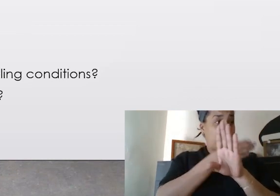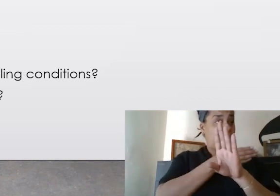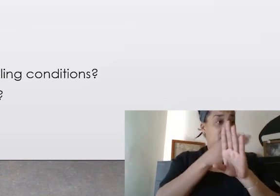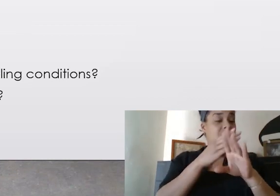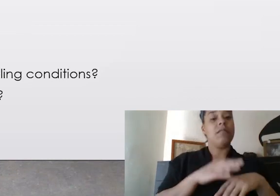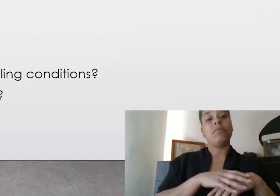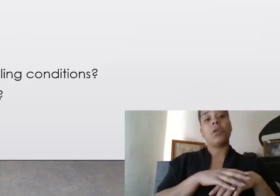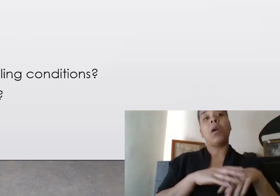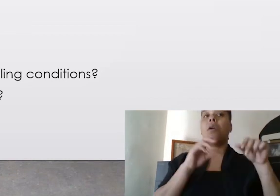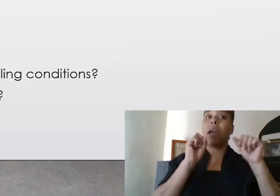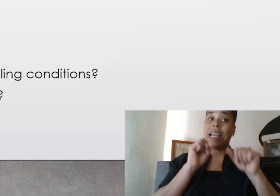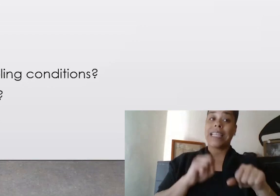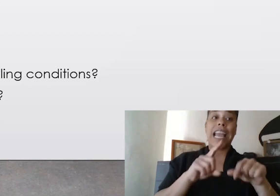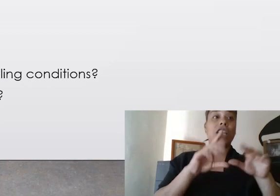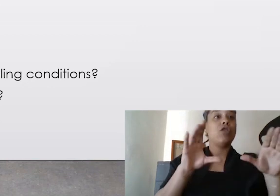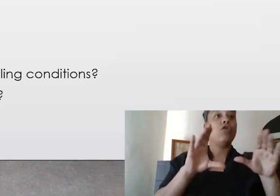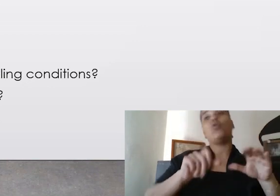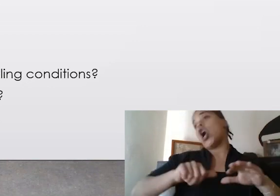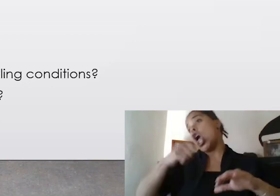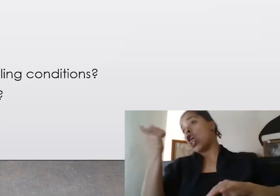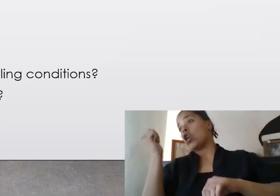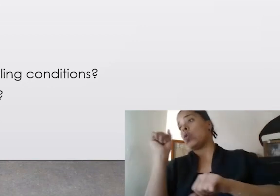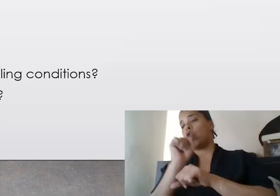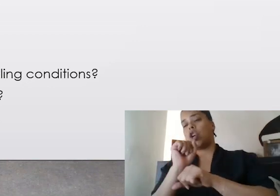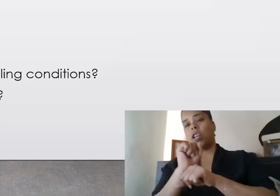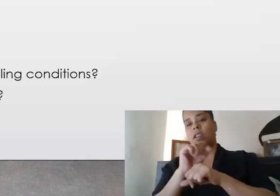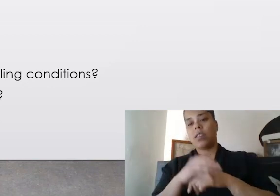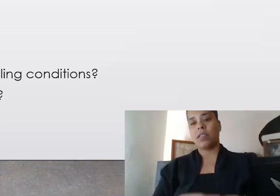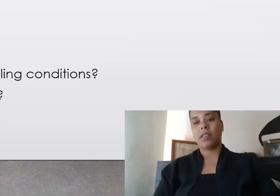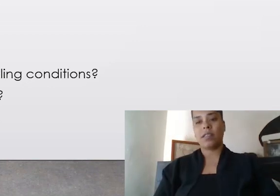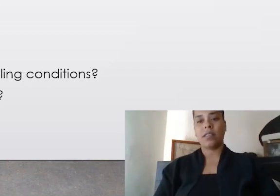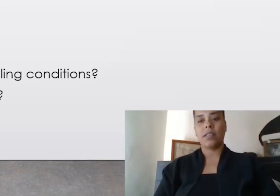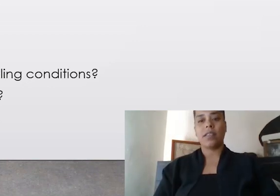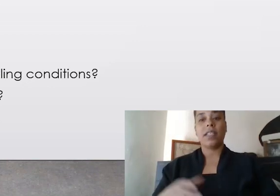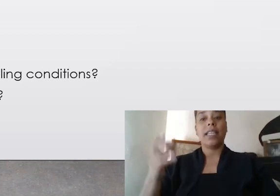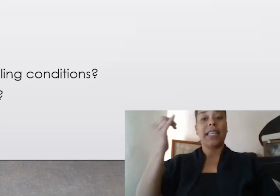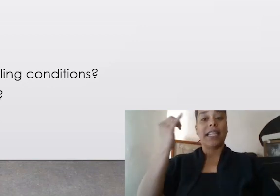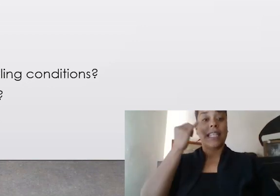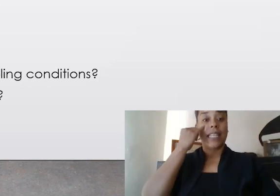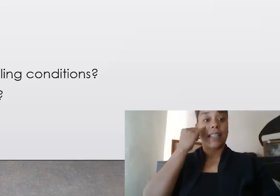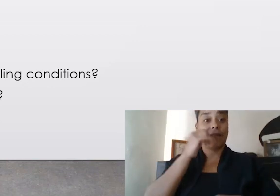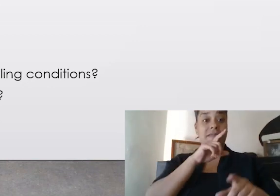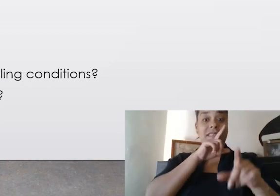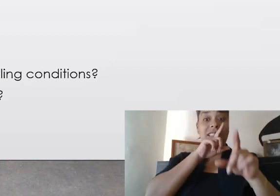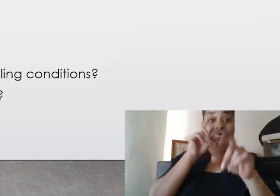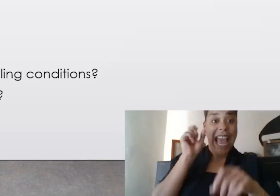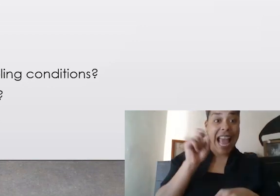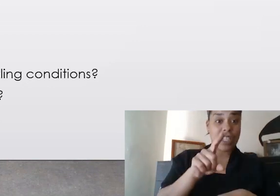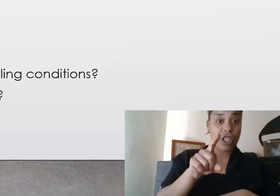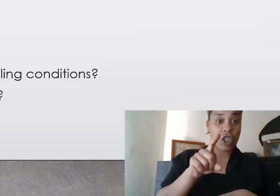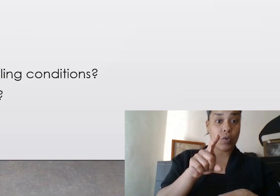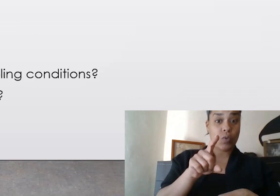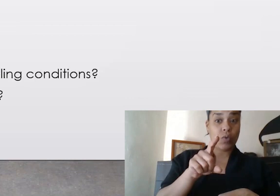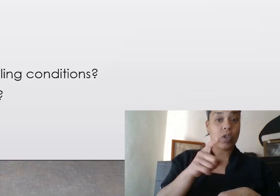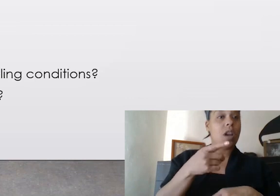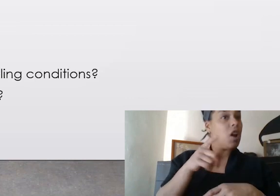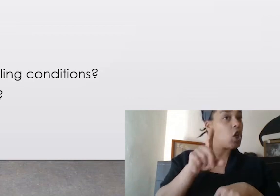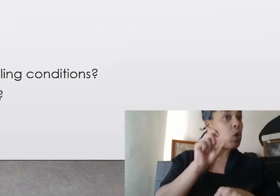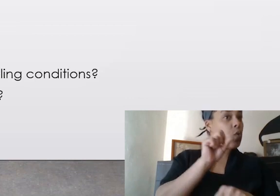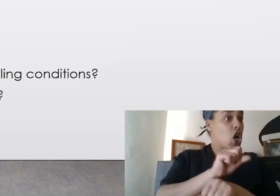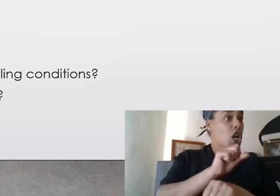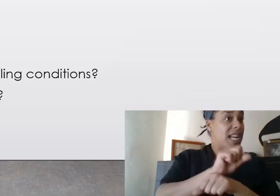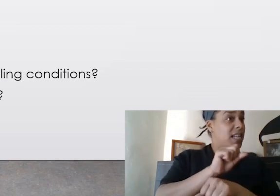If you answer, are you working? The answer is no, you're not eligible for